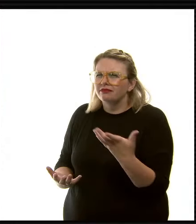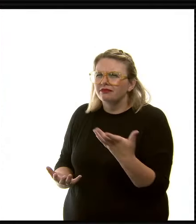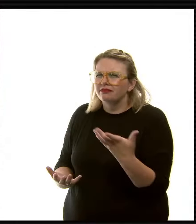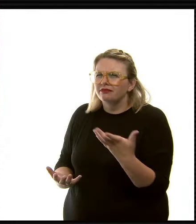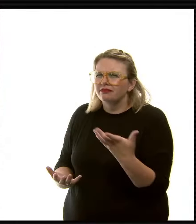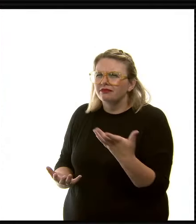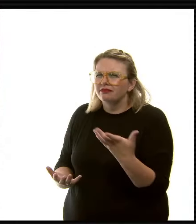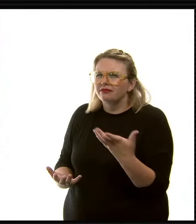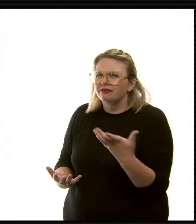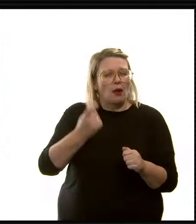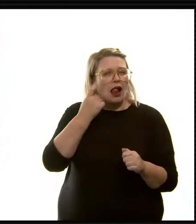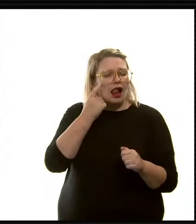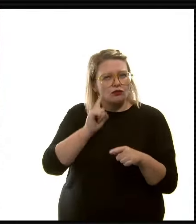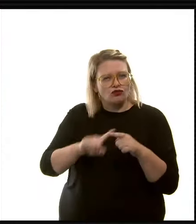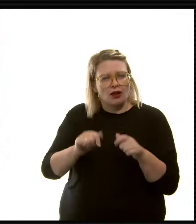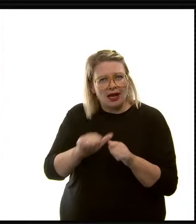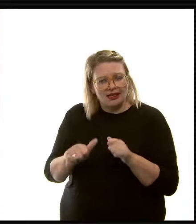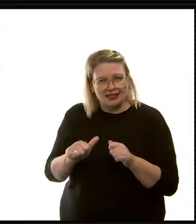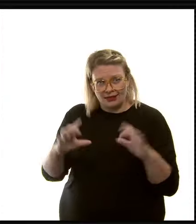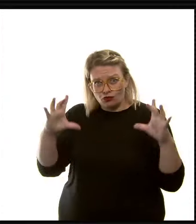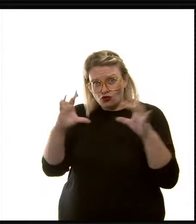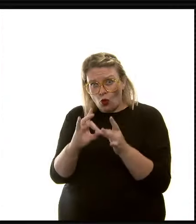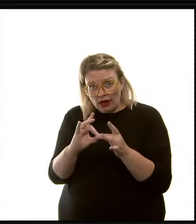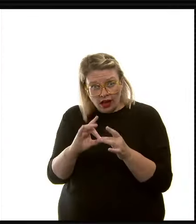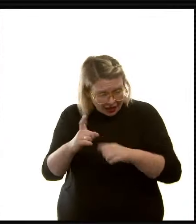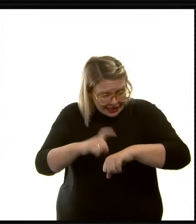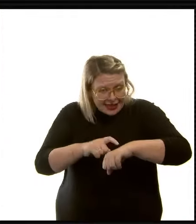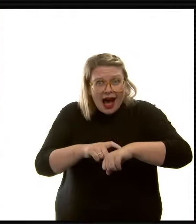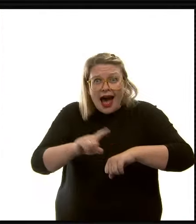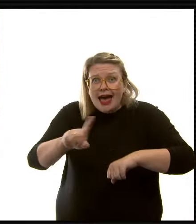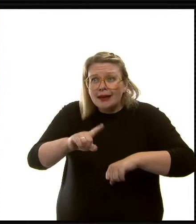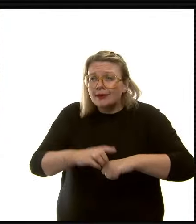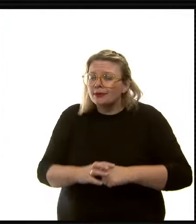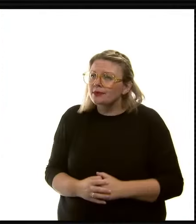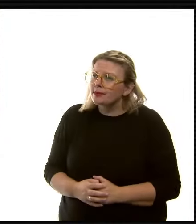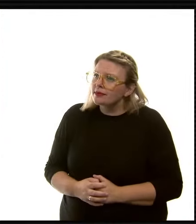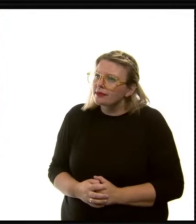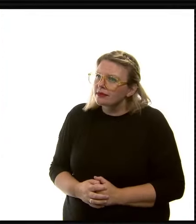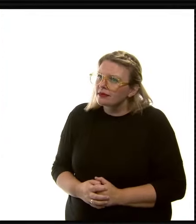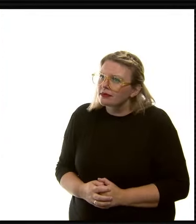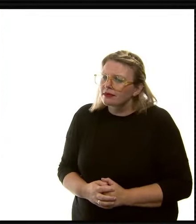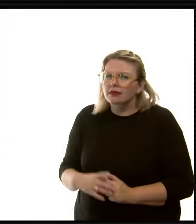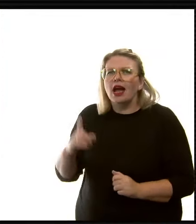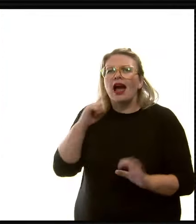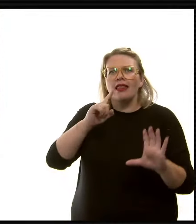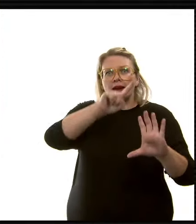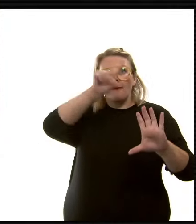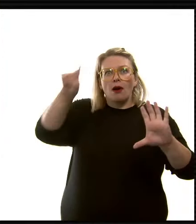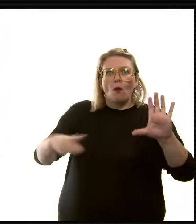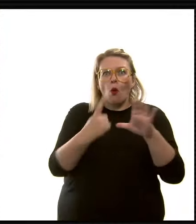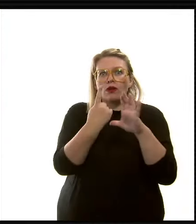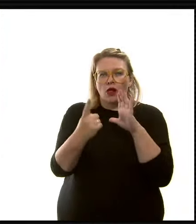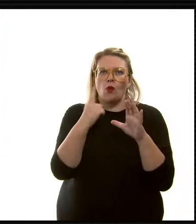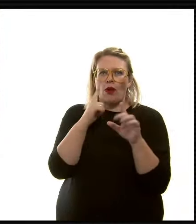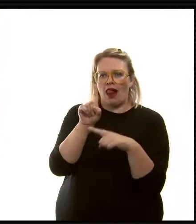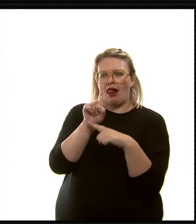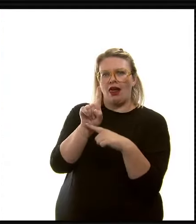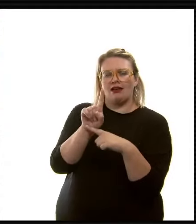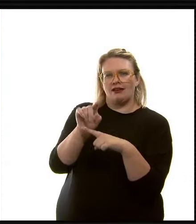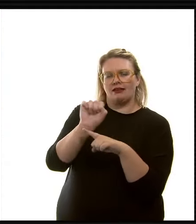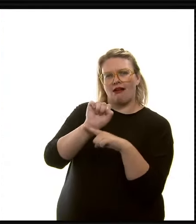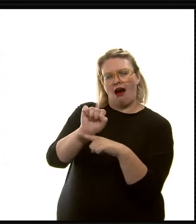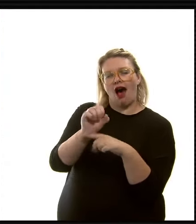we've almost got a hoop, but we need to join it together. Is anyone keeping time? I think that this portal is going to be guarded by this